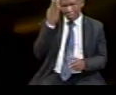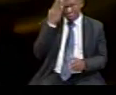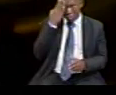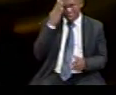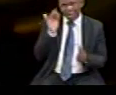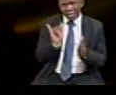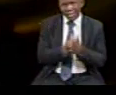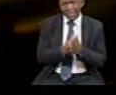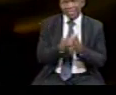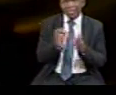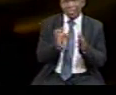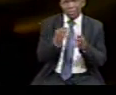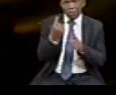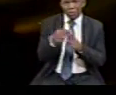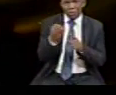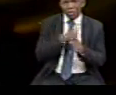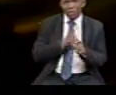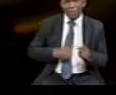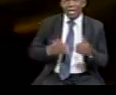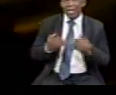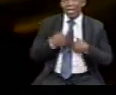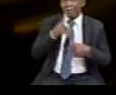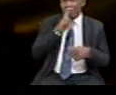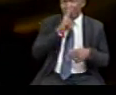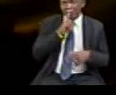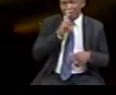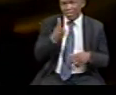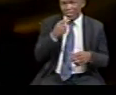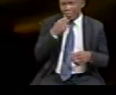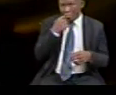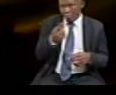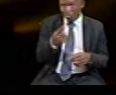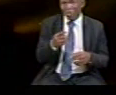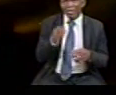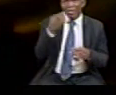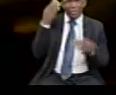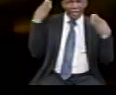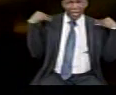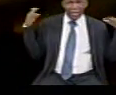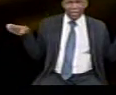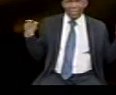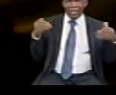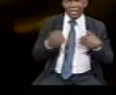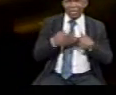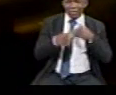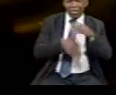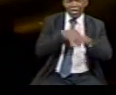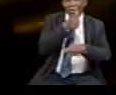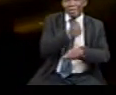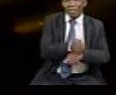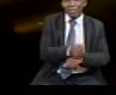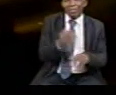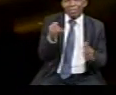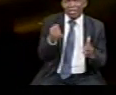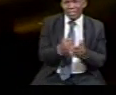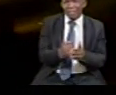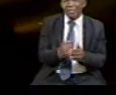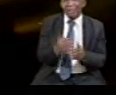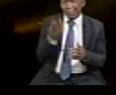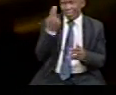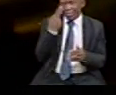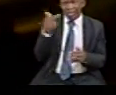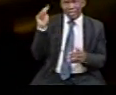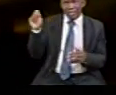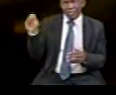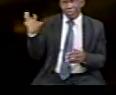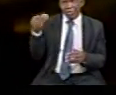it. Jesus Christ has said it. The angels are confirming it in this passage. We see the testimony of angels. We see the testimony of Jesus Christ. And